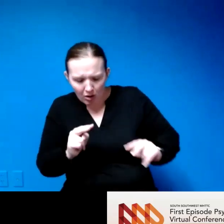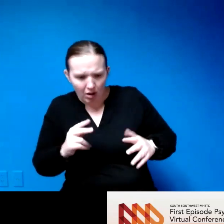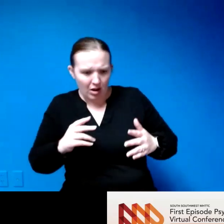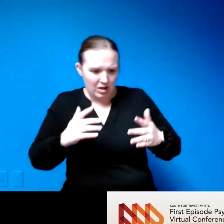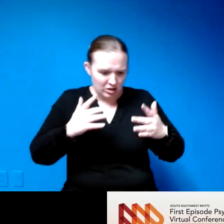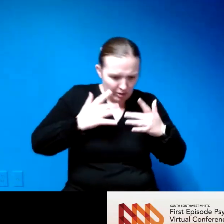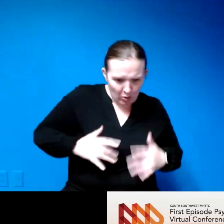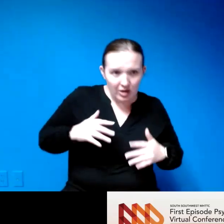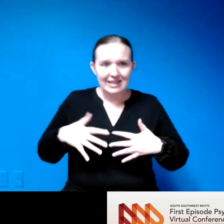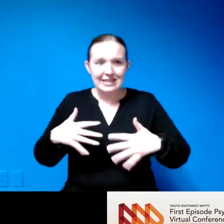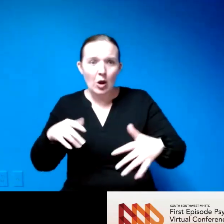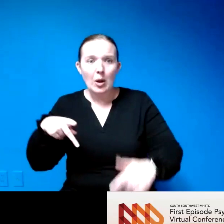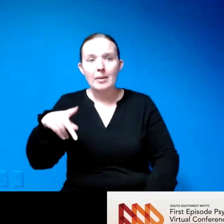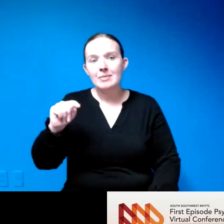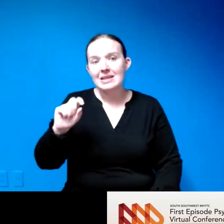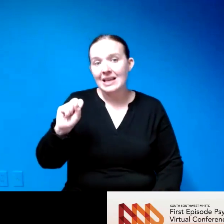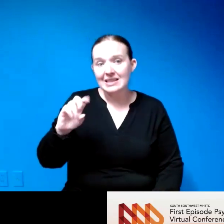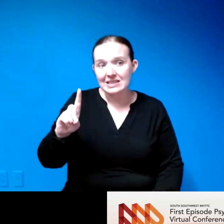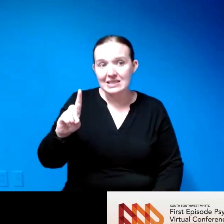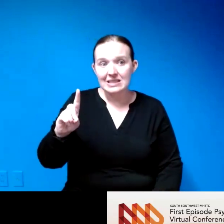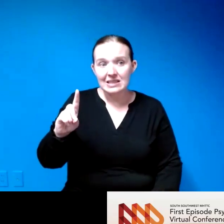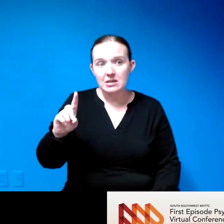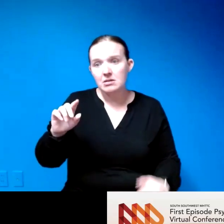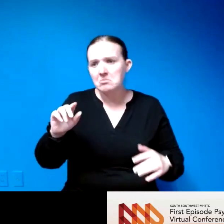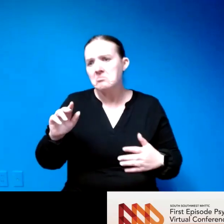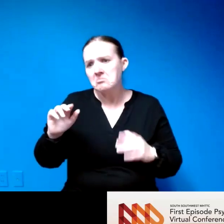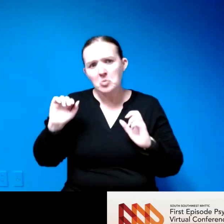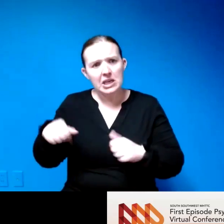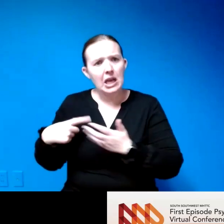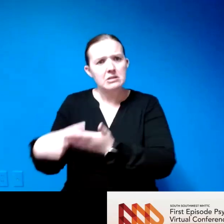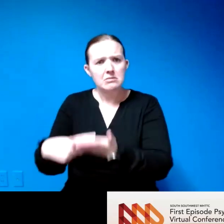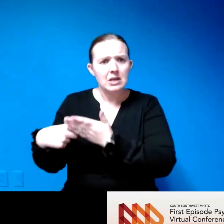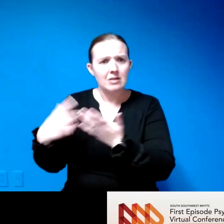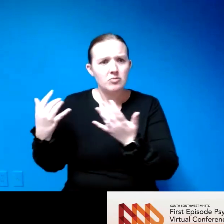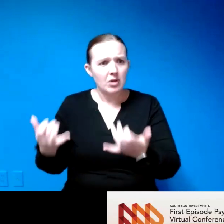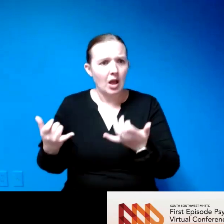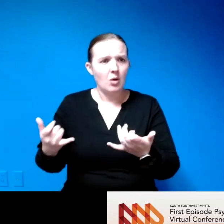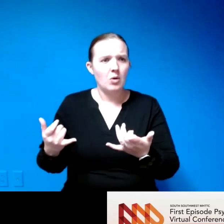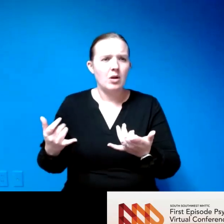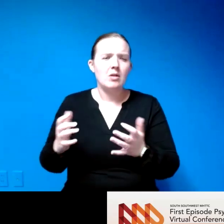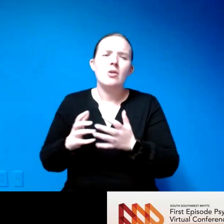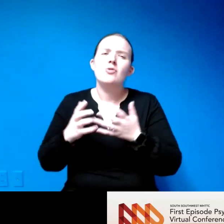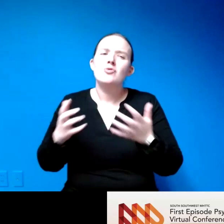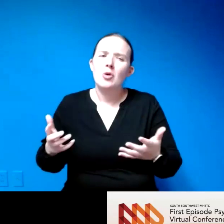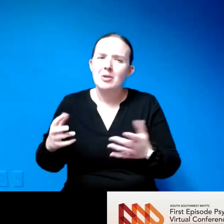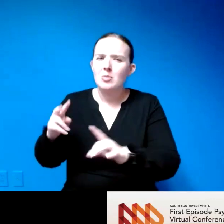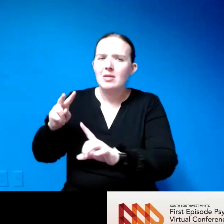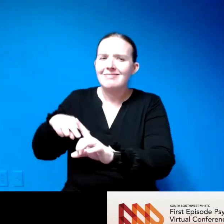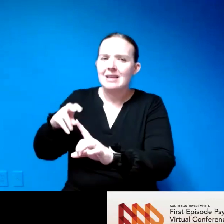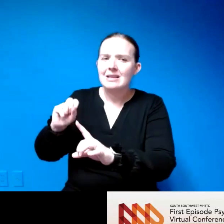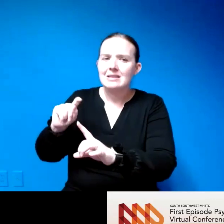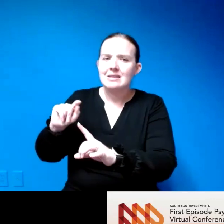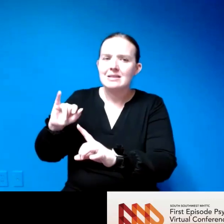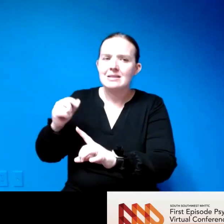even PTSD is more part of our everyday conversation. It's not so much of a taboo or stigma. And